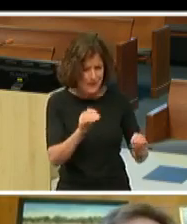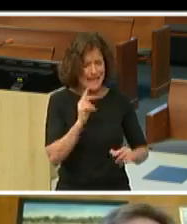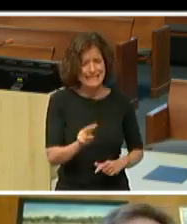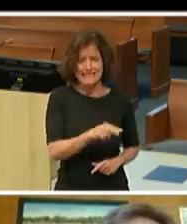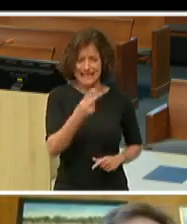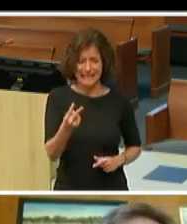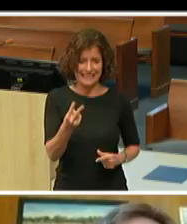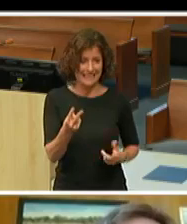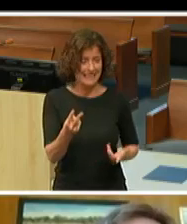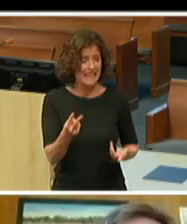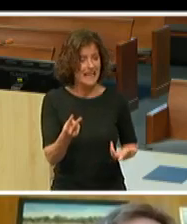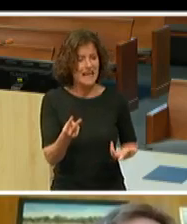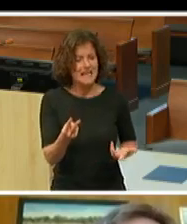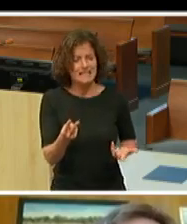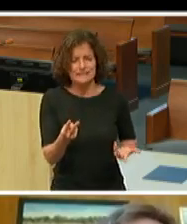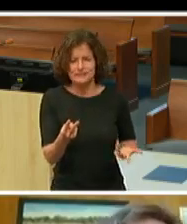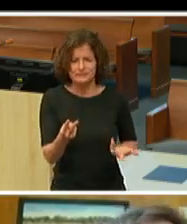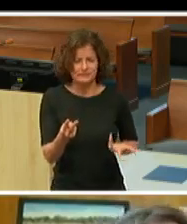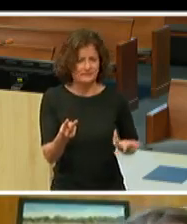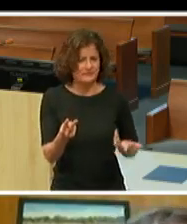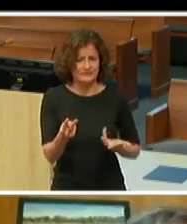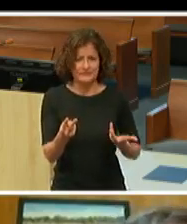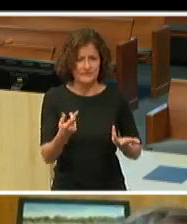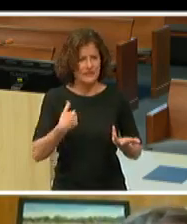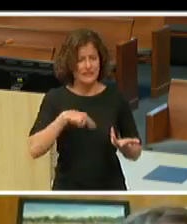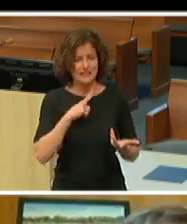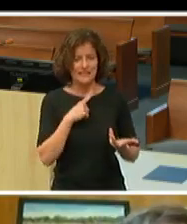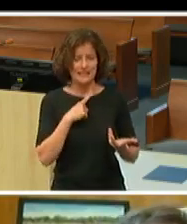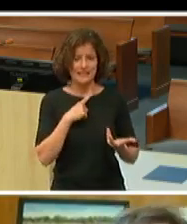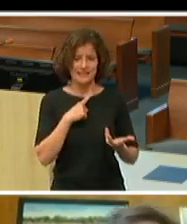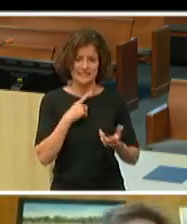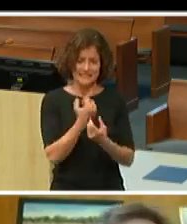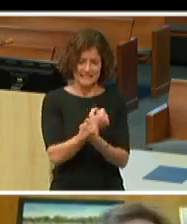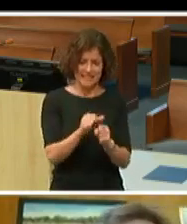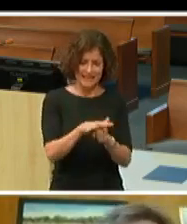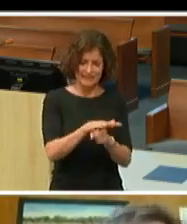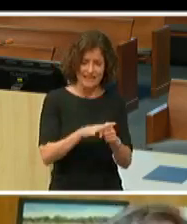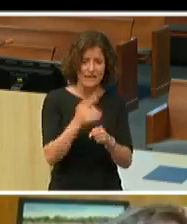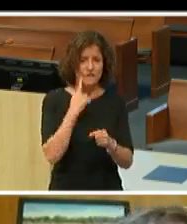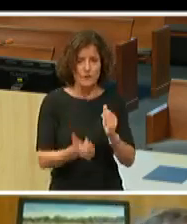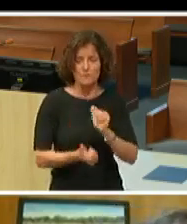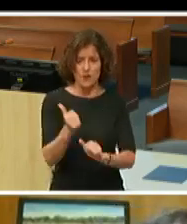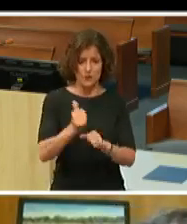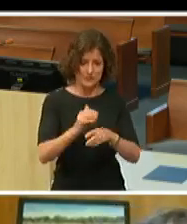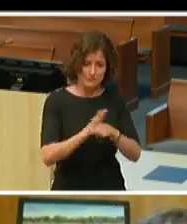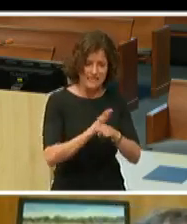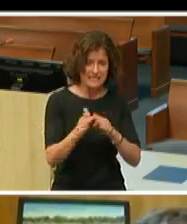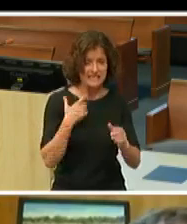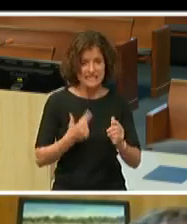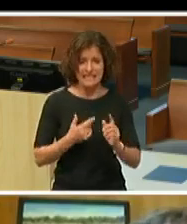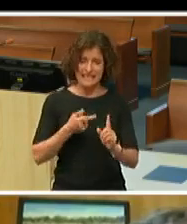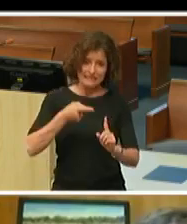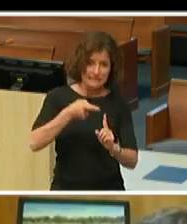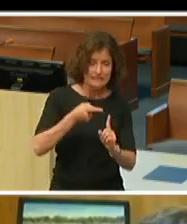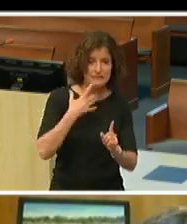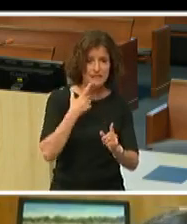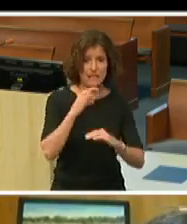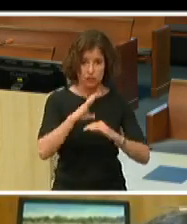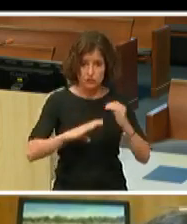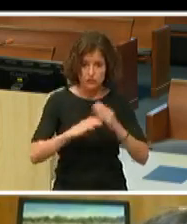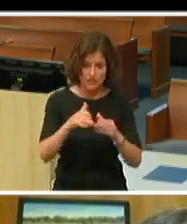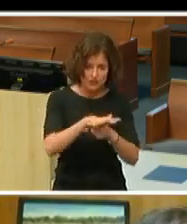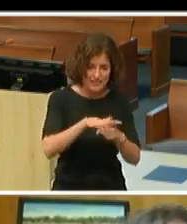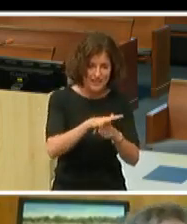all, we... the sanction for most businesses and particularly construction sites, the most